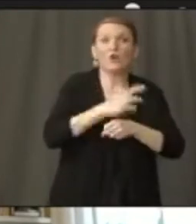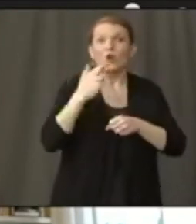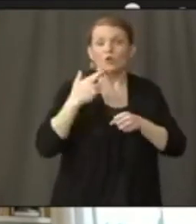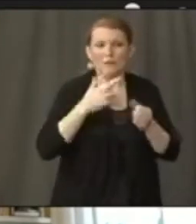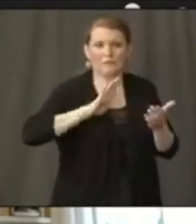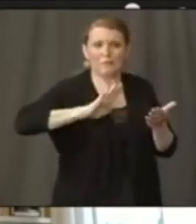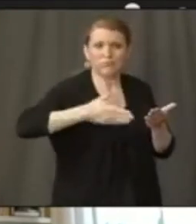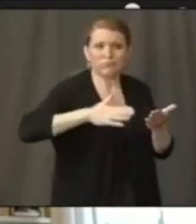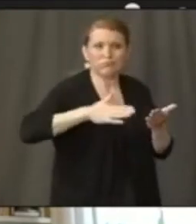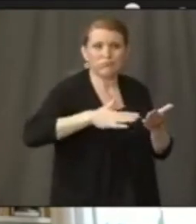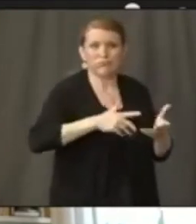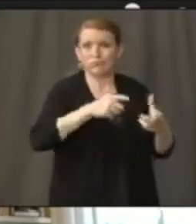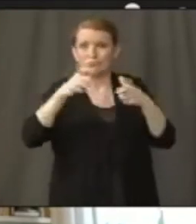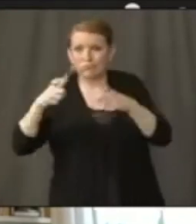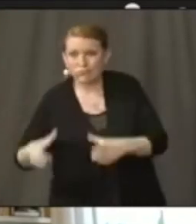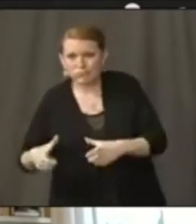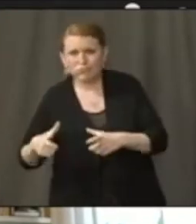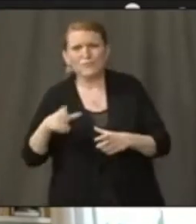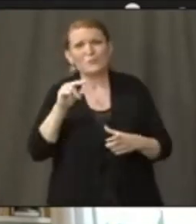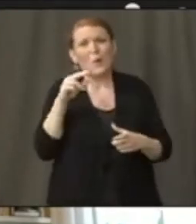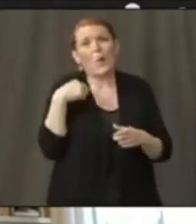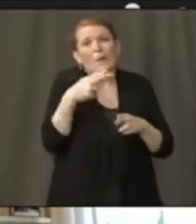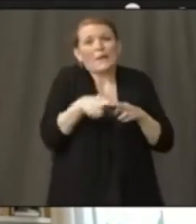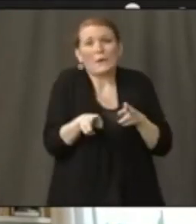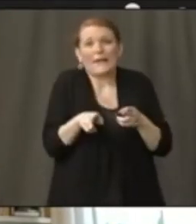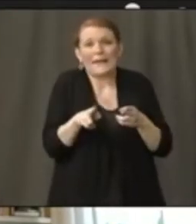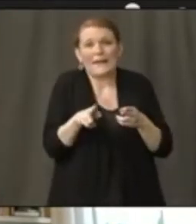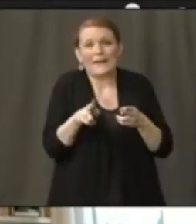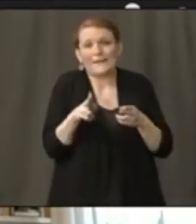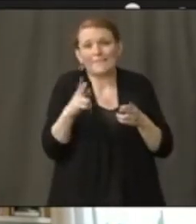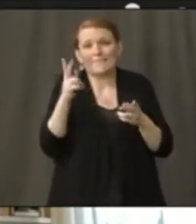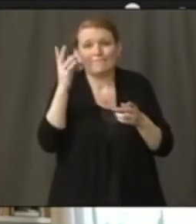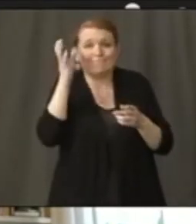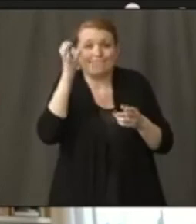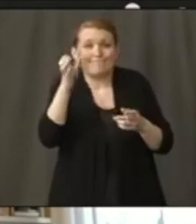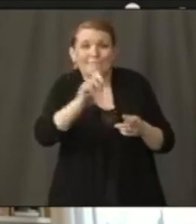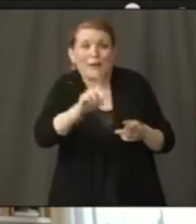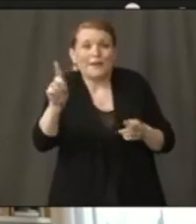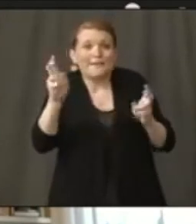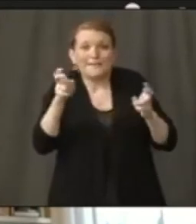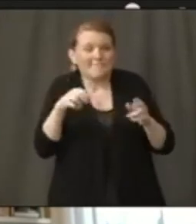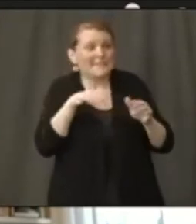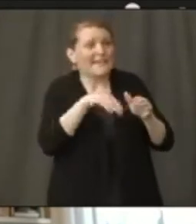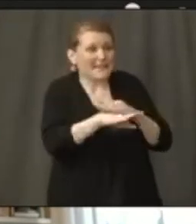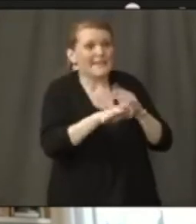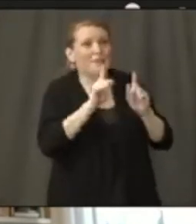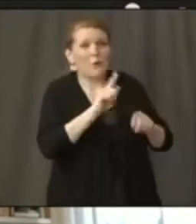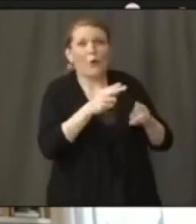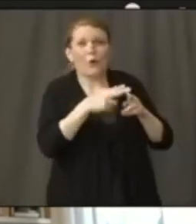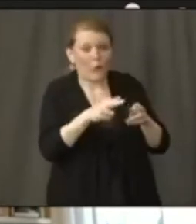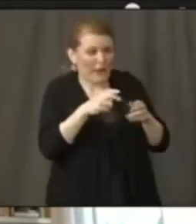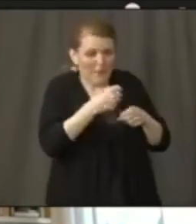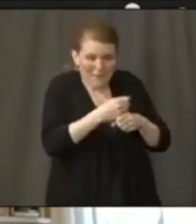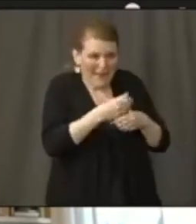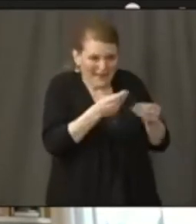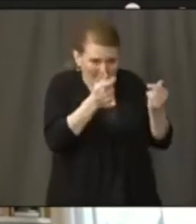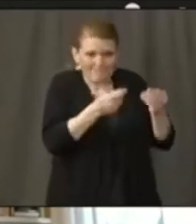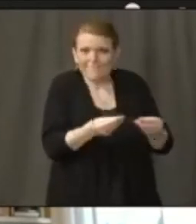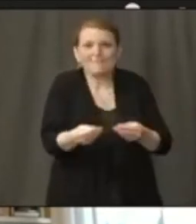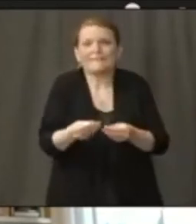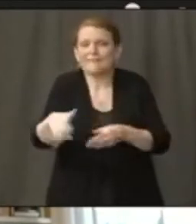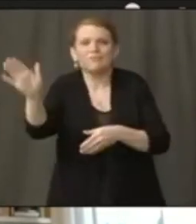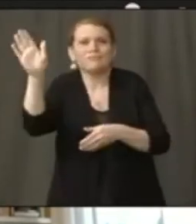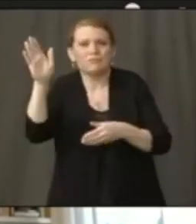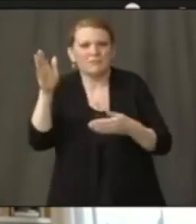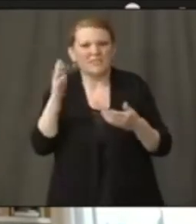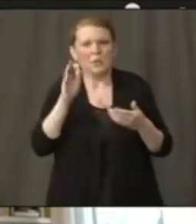And even Senator Formica's model of business, although he does do a lot of takeout and has a fish market.